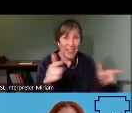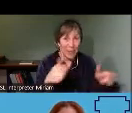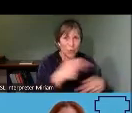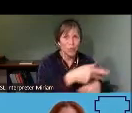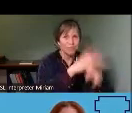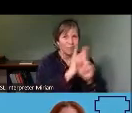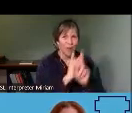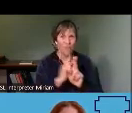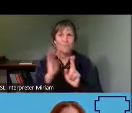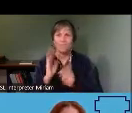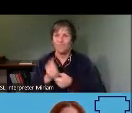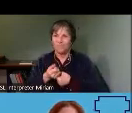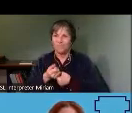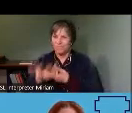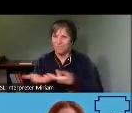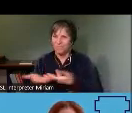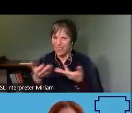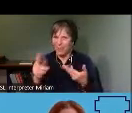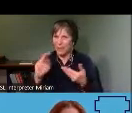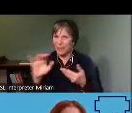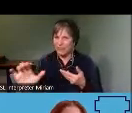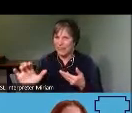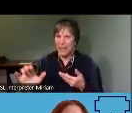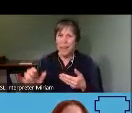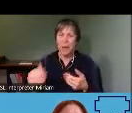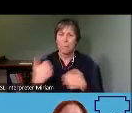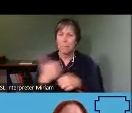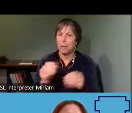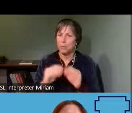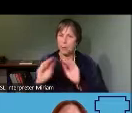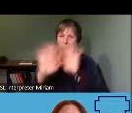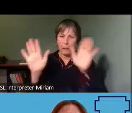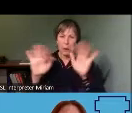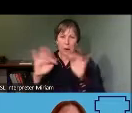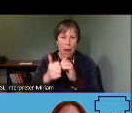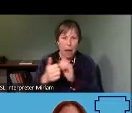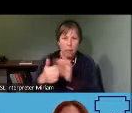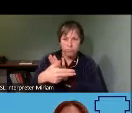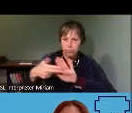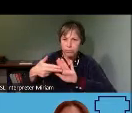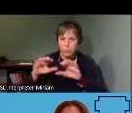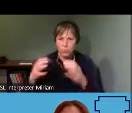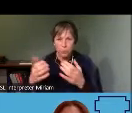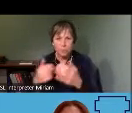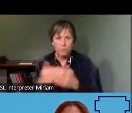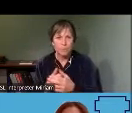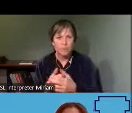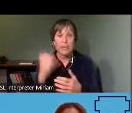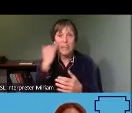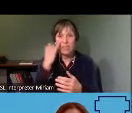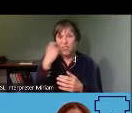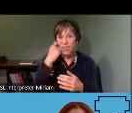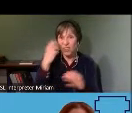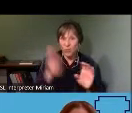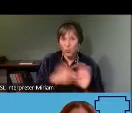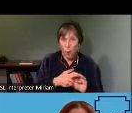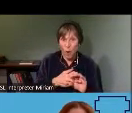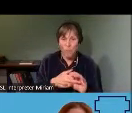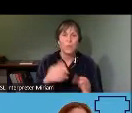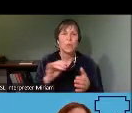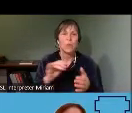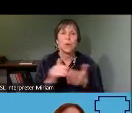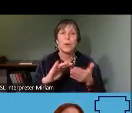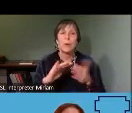new york city because that's a really easy way to understand it um for anyone who is tuning in late what is new york city